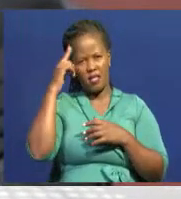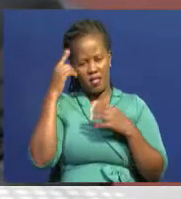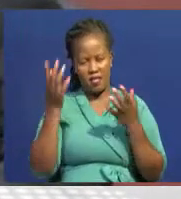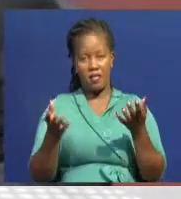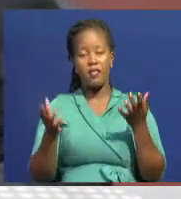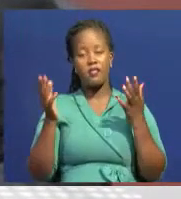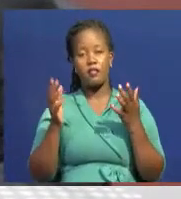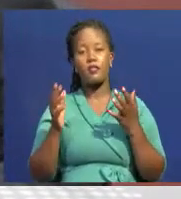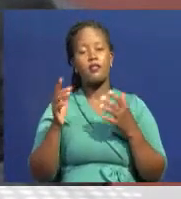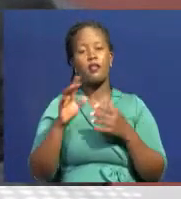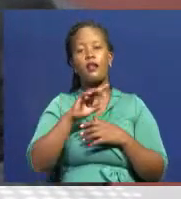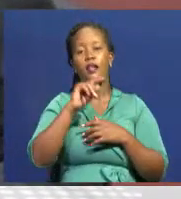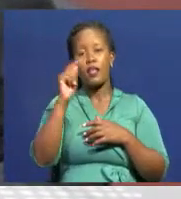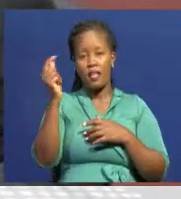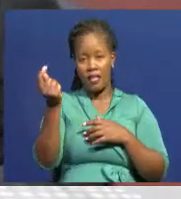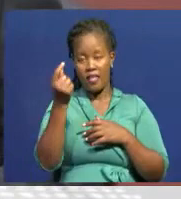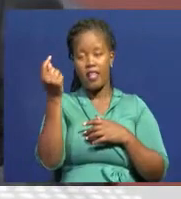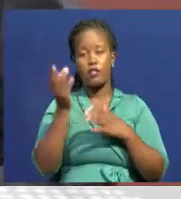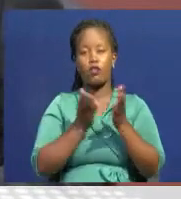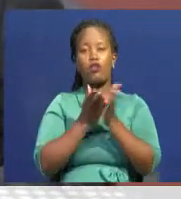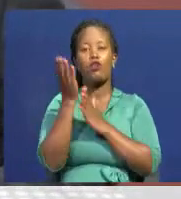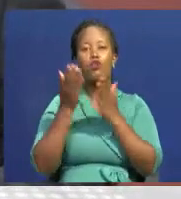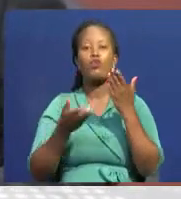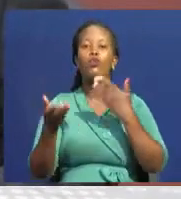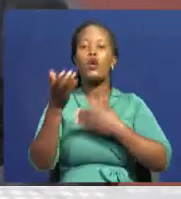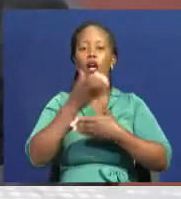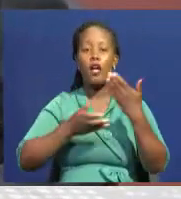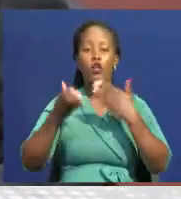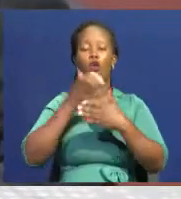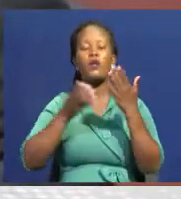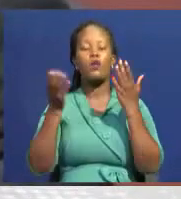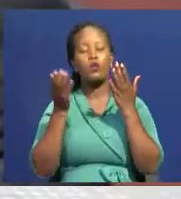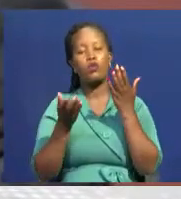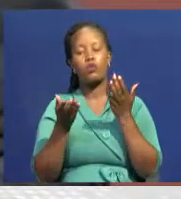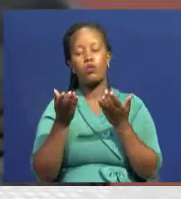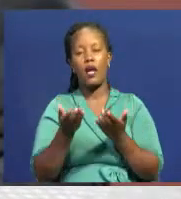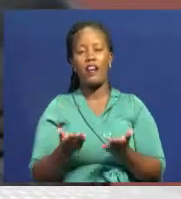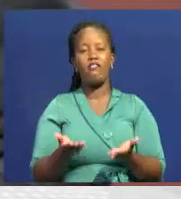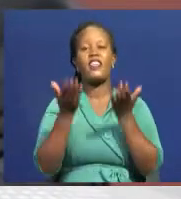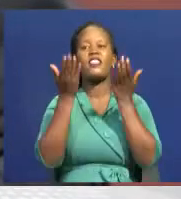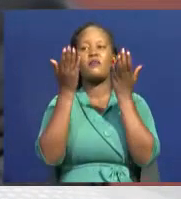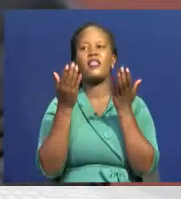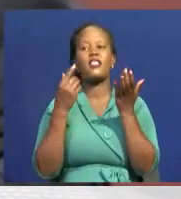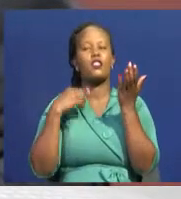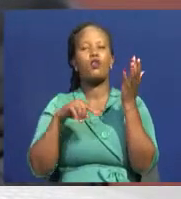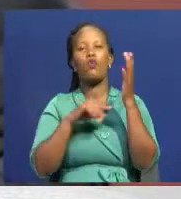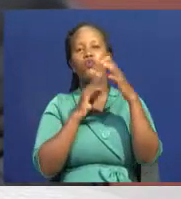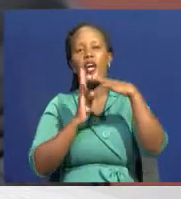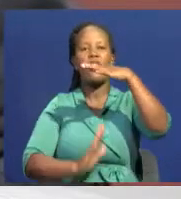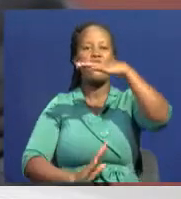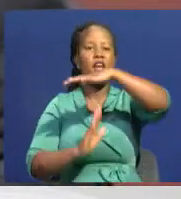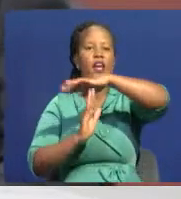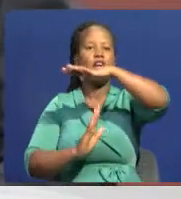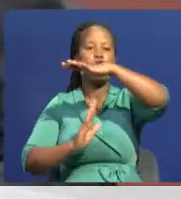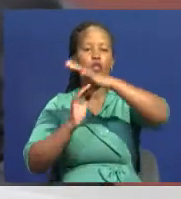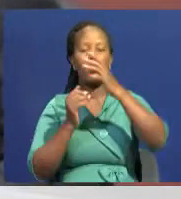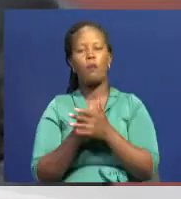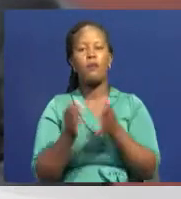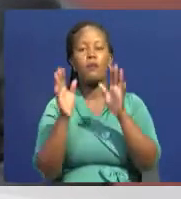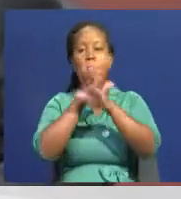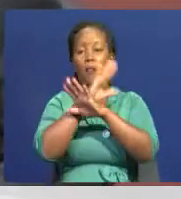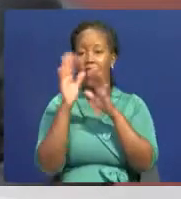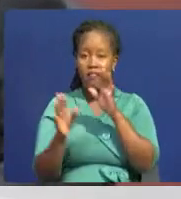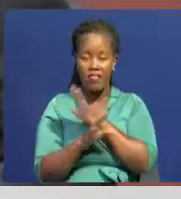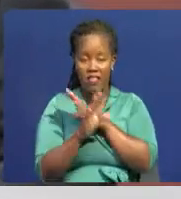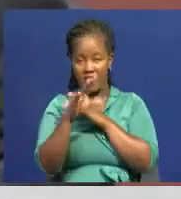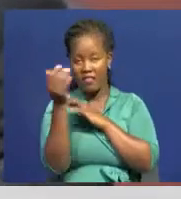fact that Kenya, in terms of its economic advancements compared to the neighbors, we are among the top. So definitely everything else has to